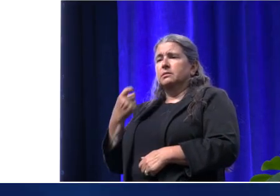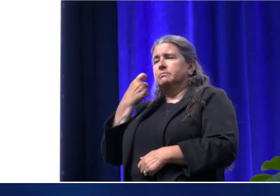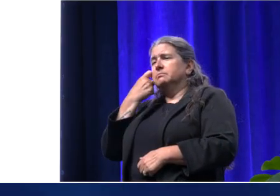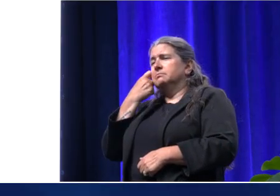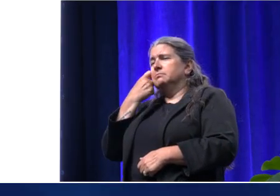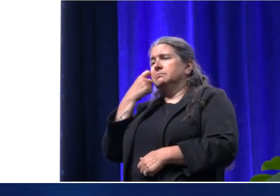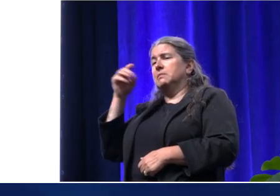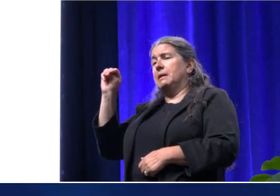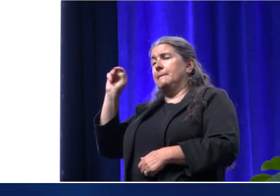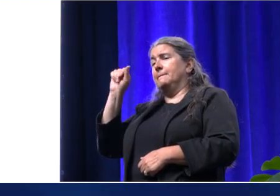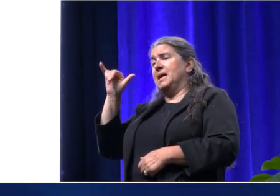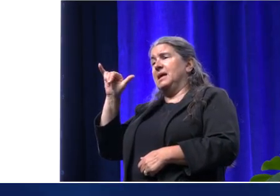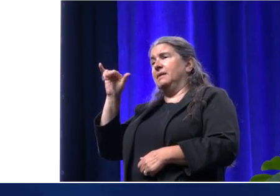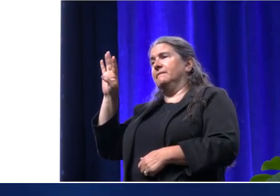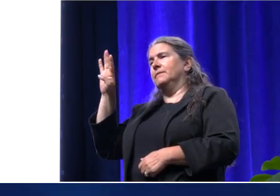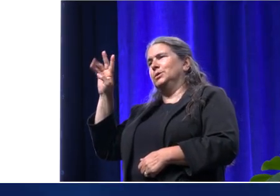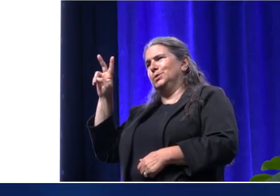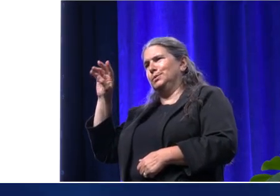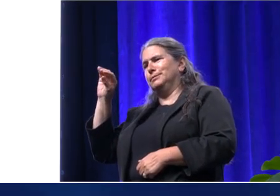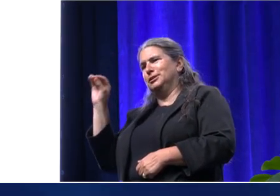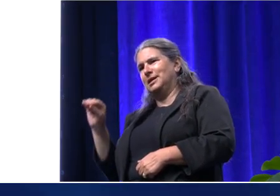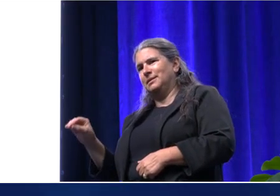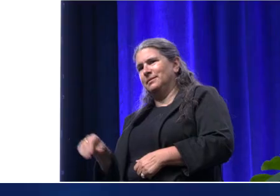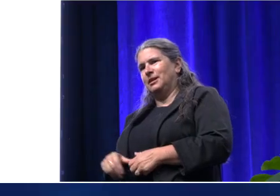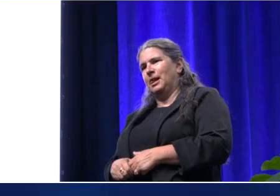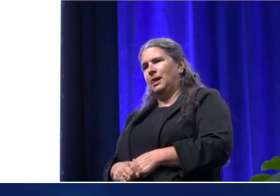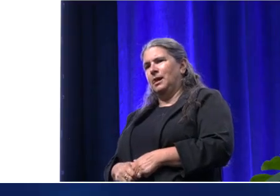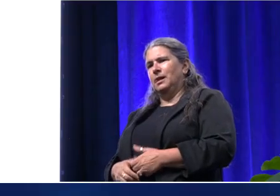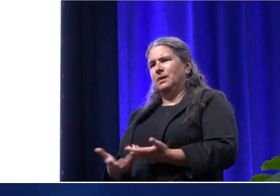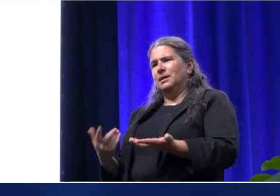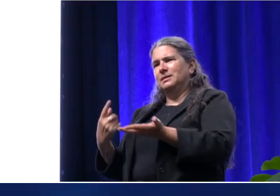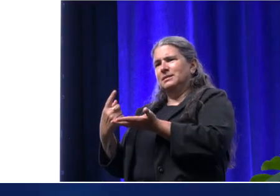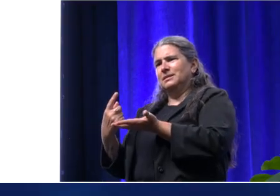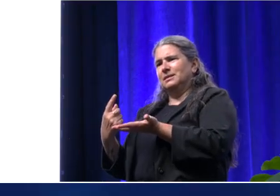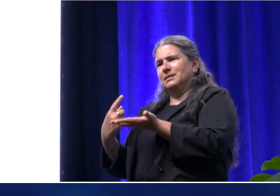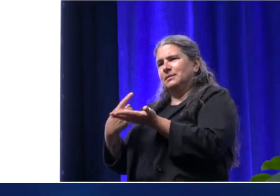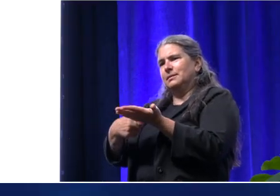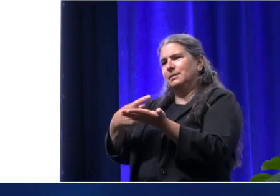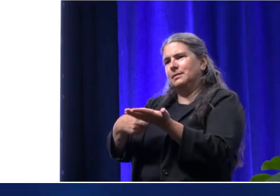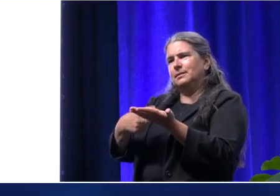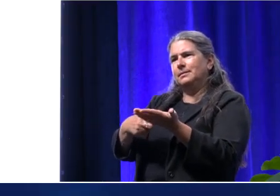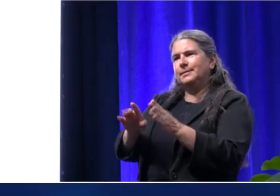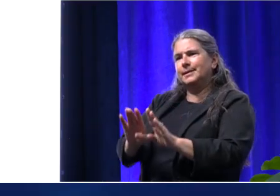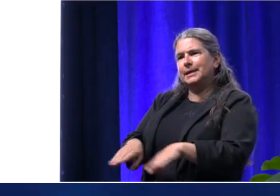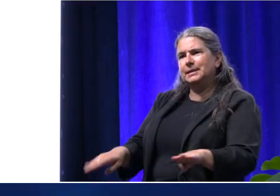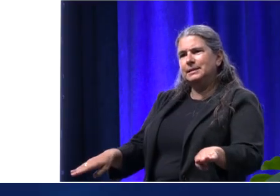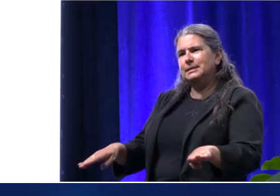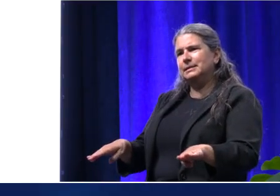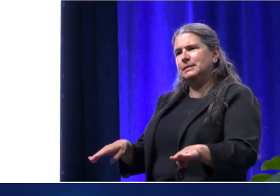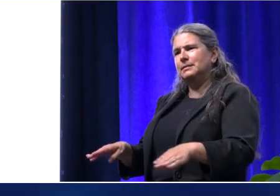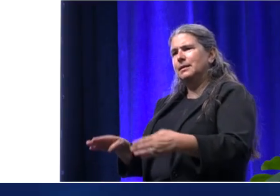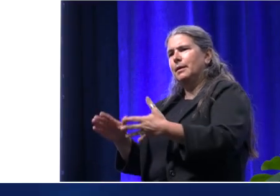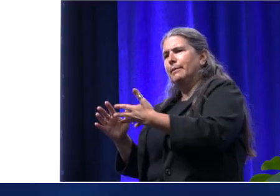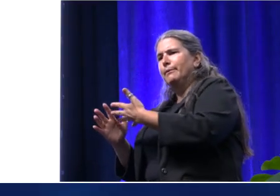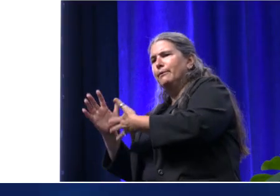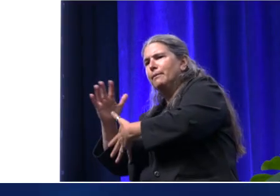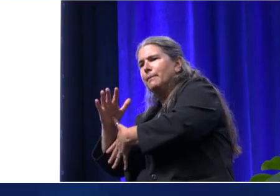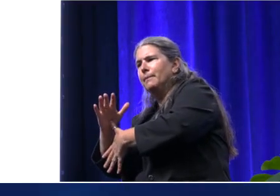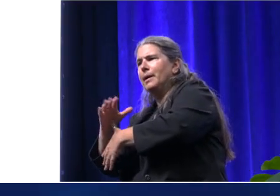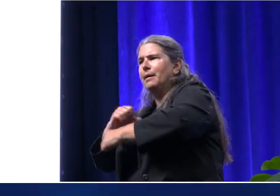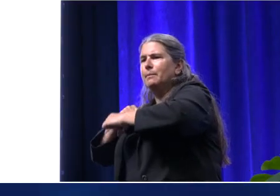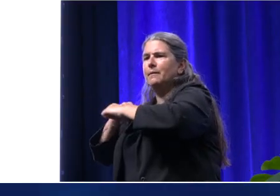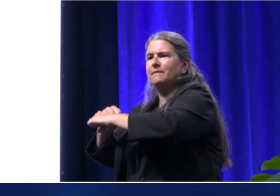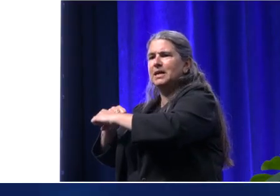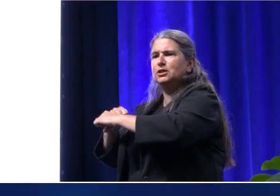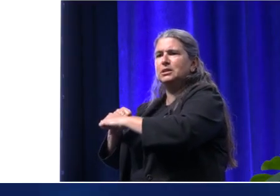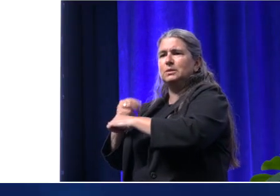up to 42%. So we talk a lot about kids, we've heard a lot about primary prevention, but what is now happening